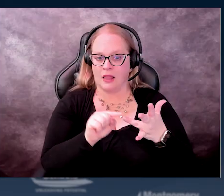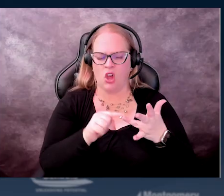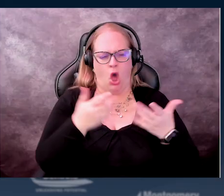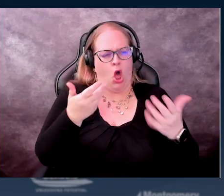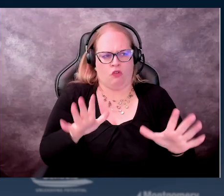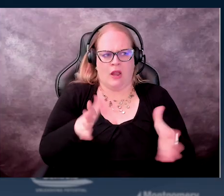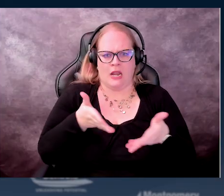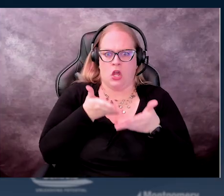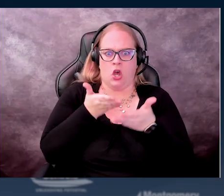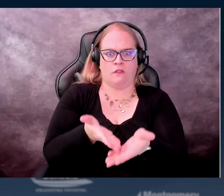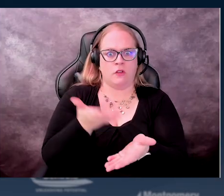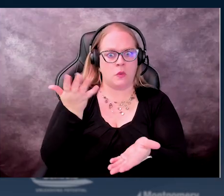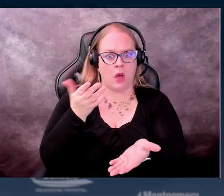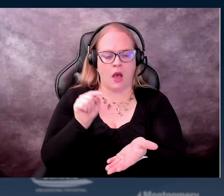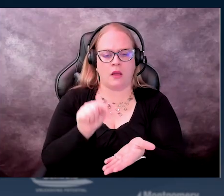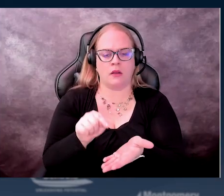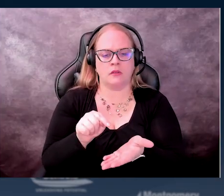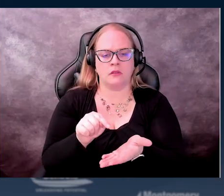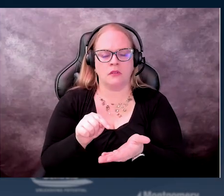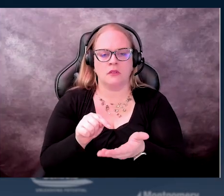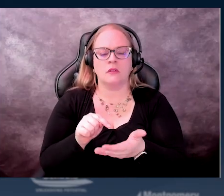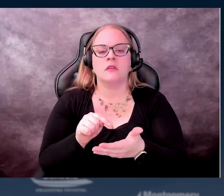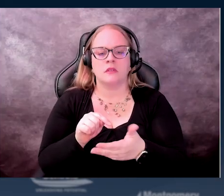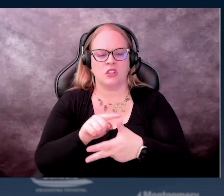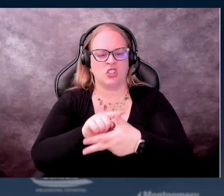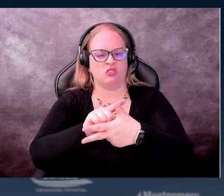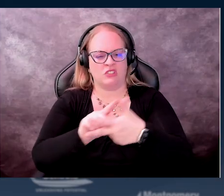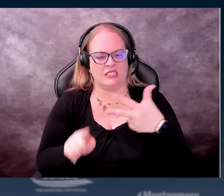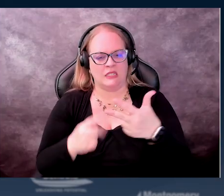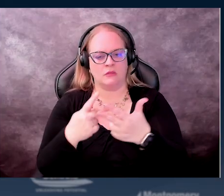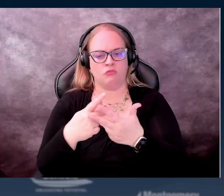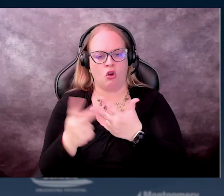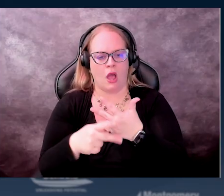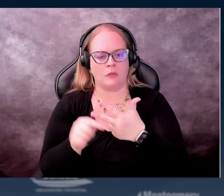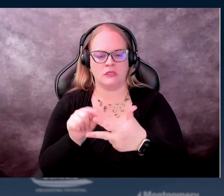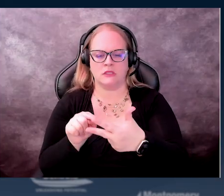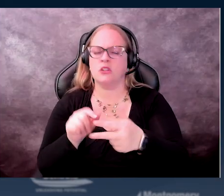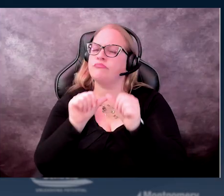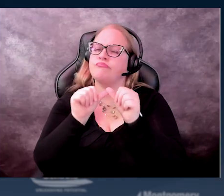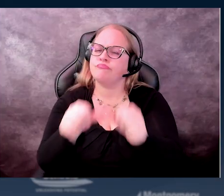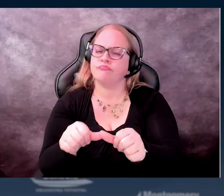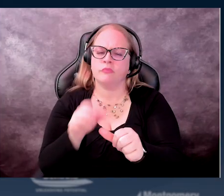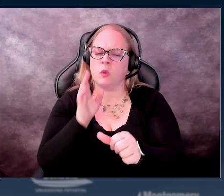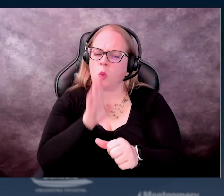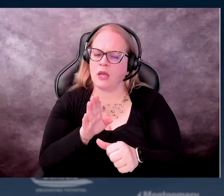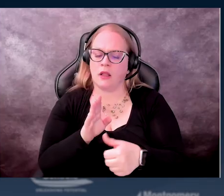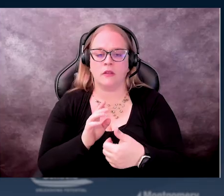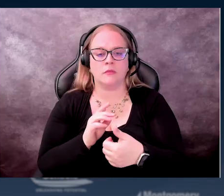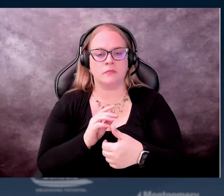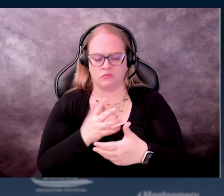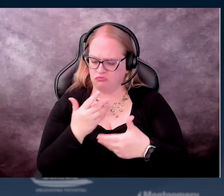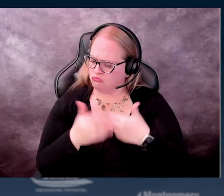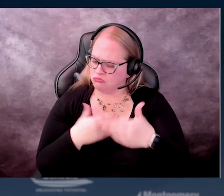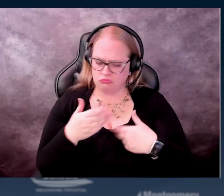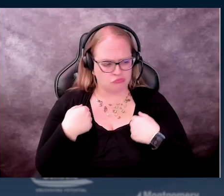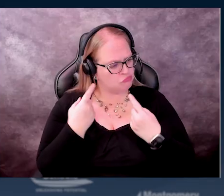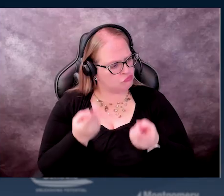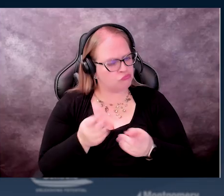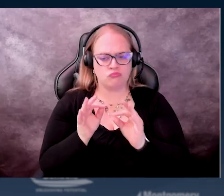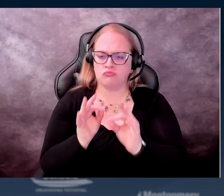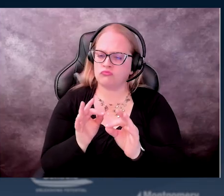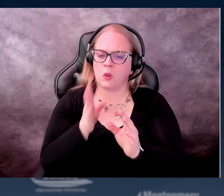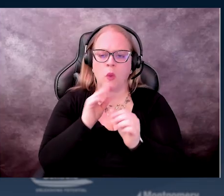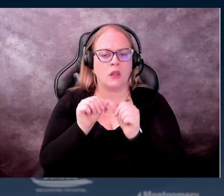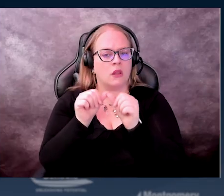the 3 programs at their school, and they're going to continue to do so. Things are going well and will continue it, but these 5 high schools would